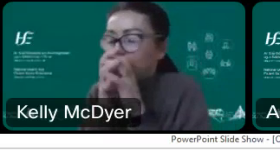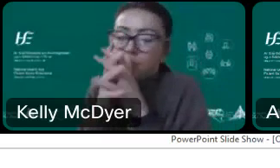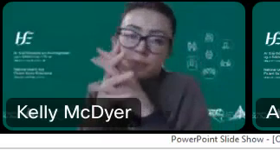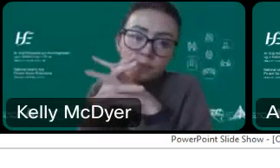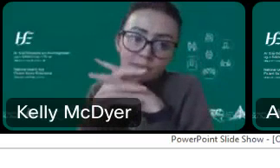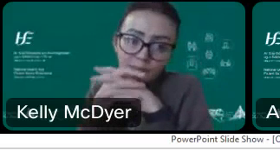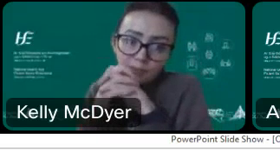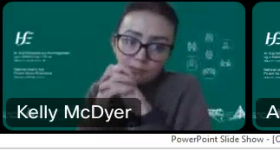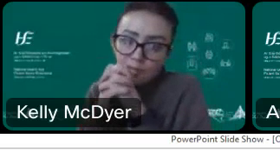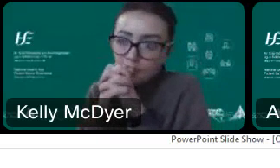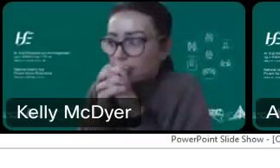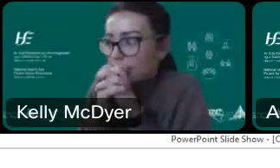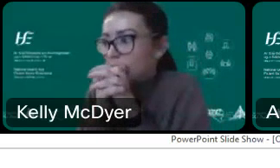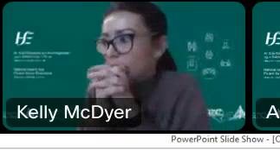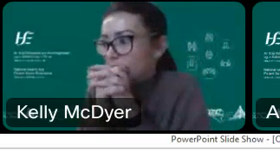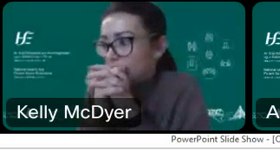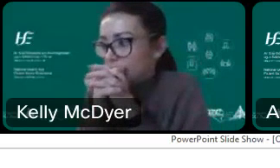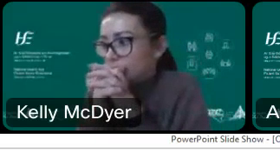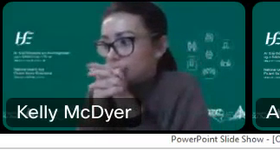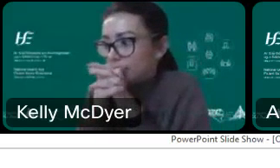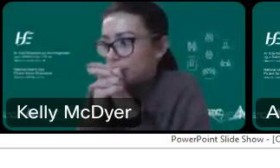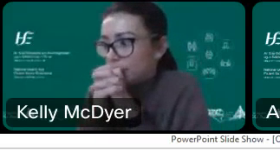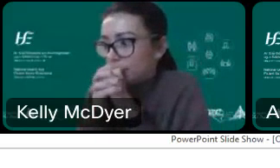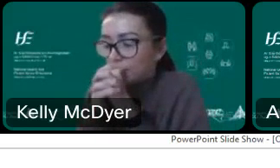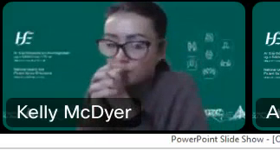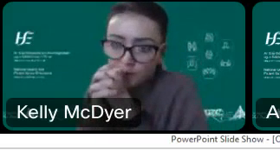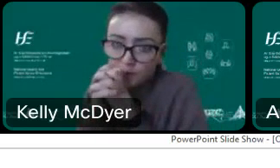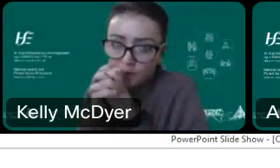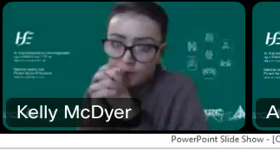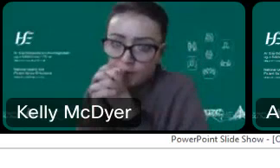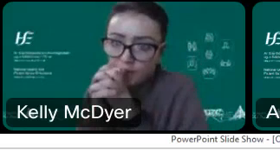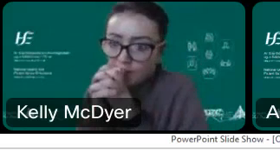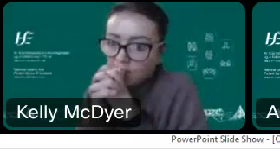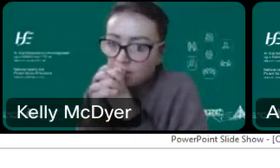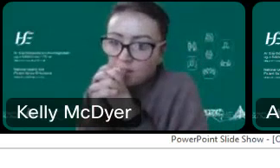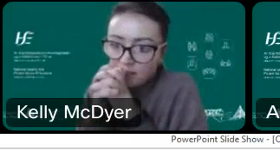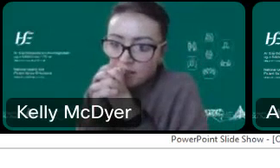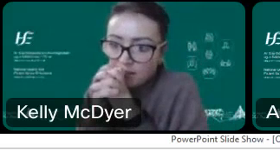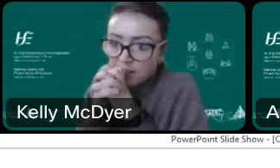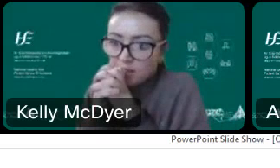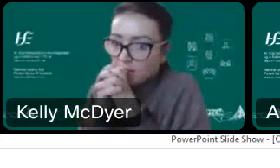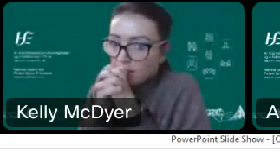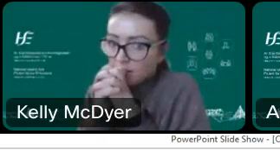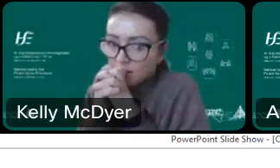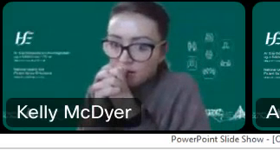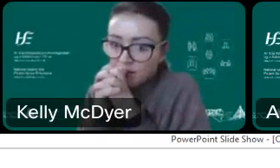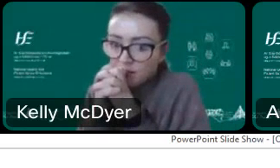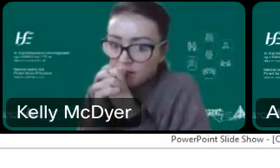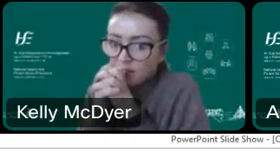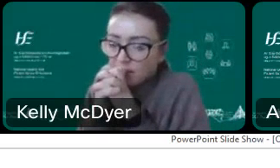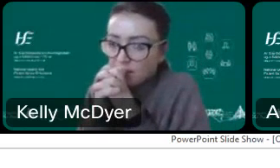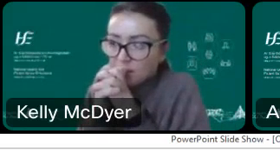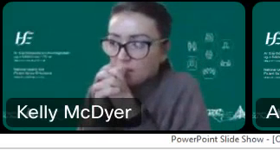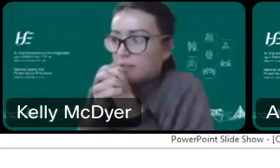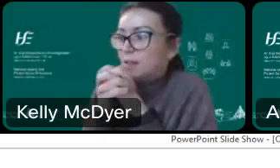and I see Sandra's put the survey link into the chat there as well. And for our CPD process and for us to give out certs, we do need to